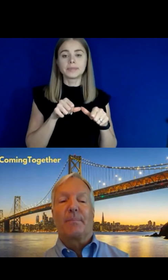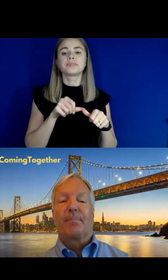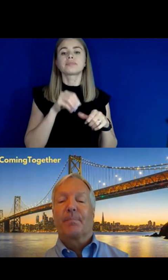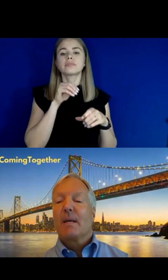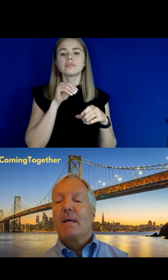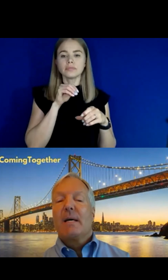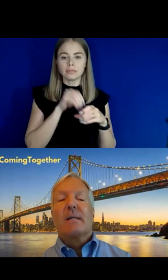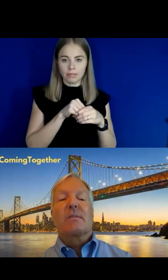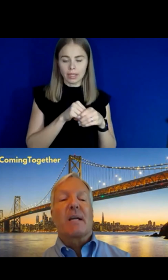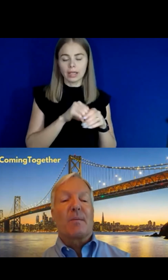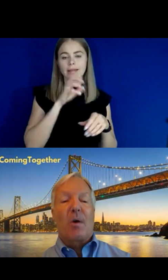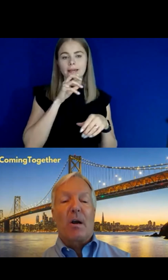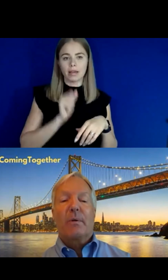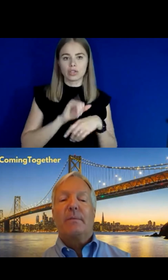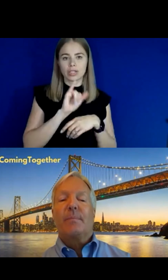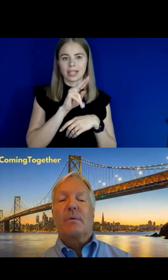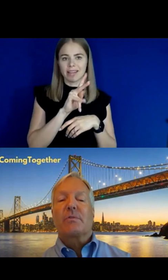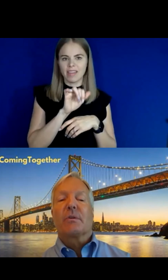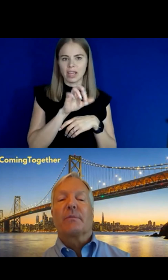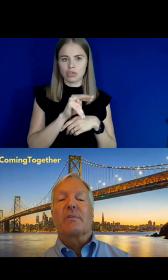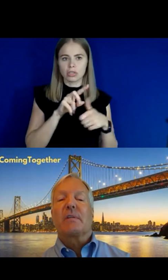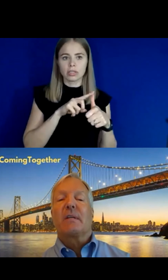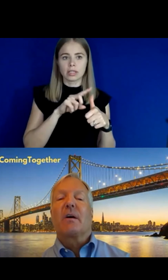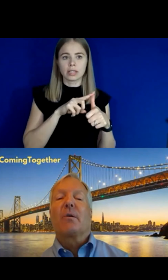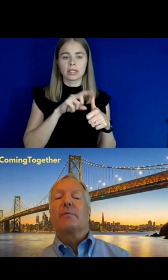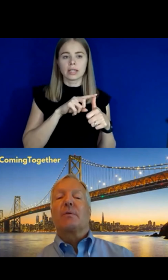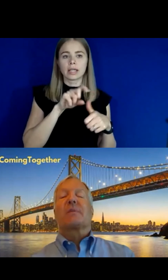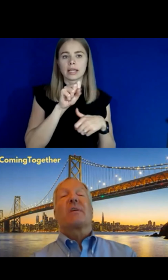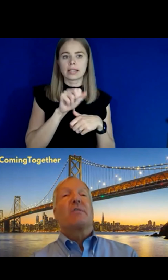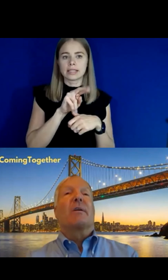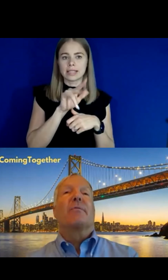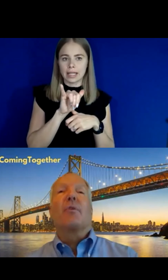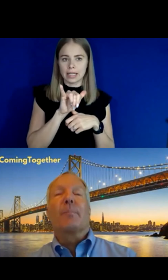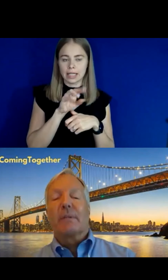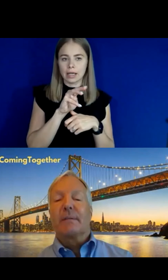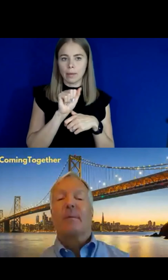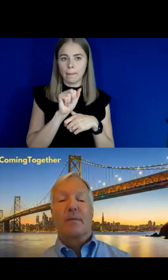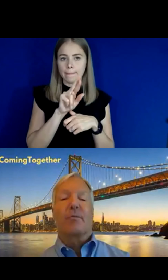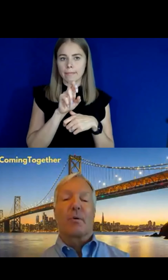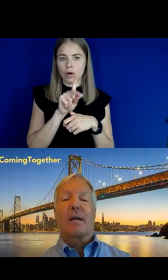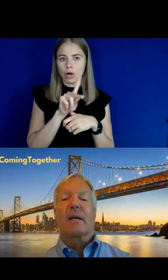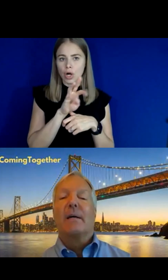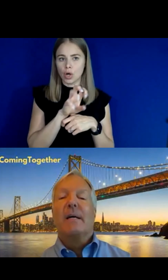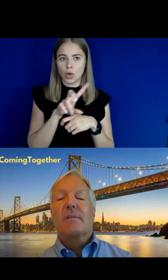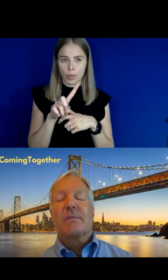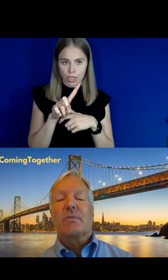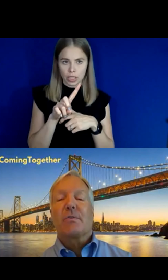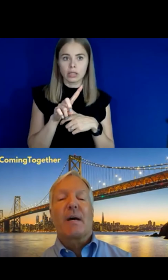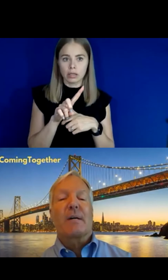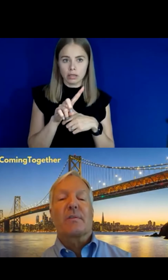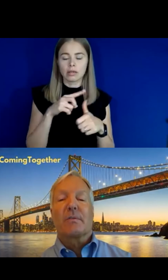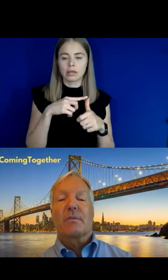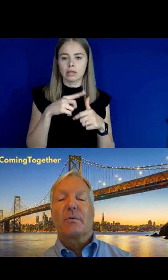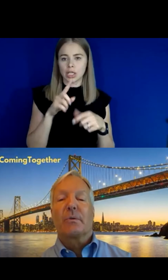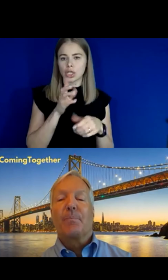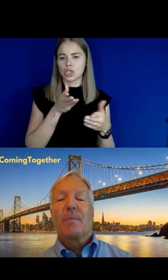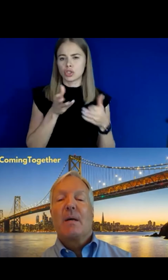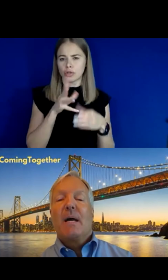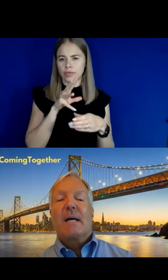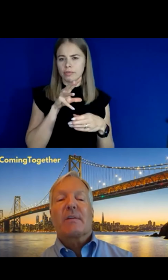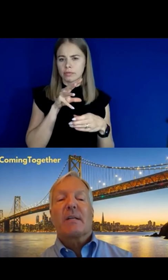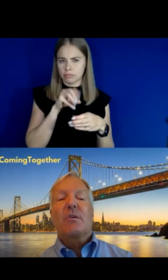innovation. Sandy Markwood, who served as CEO of US Aging, formerly N4A, since